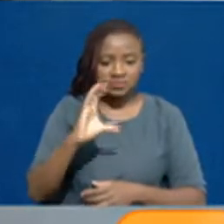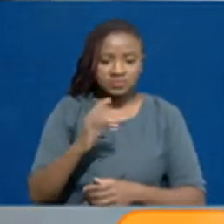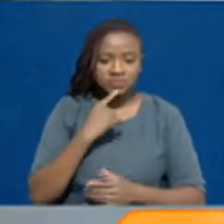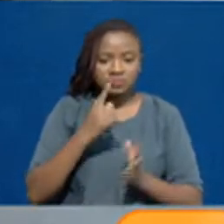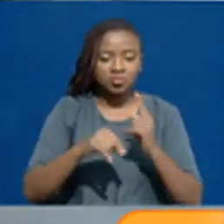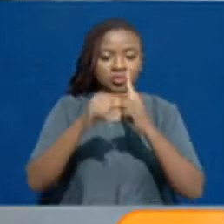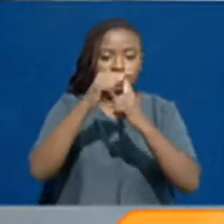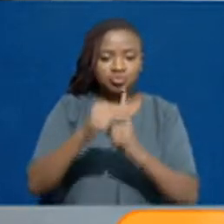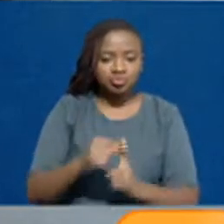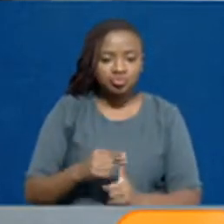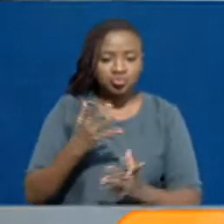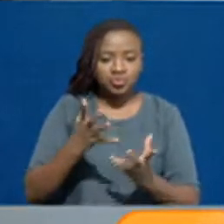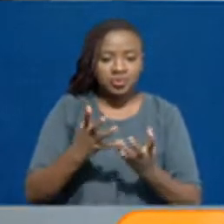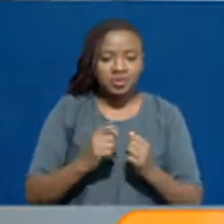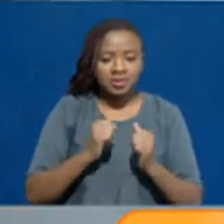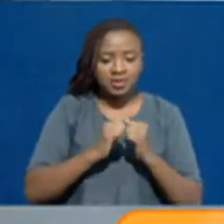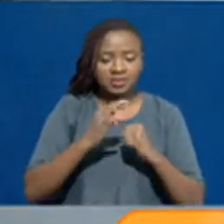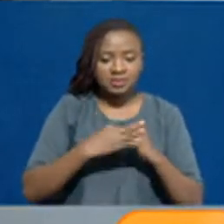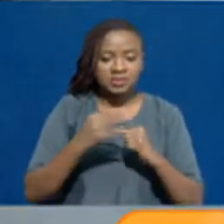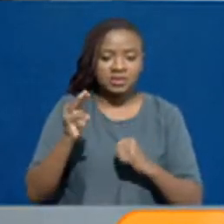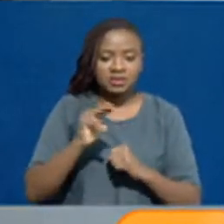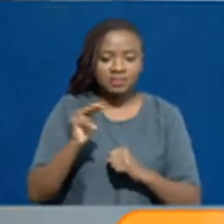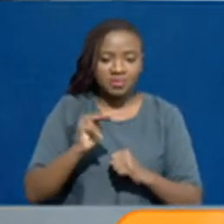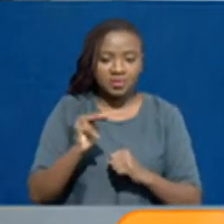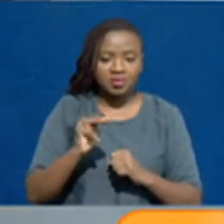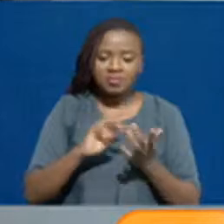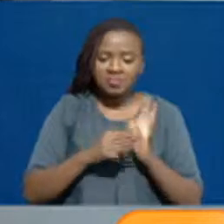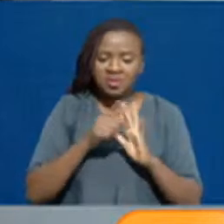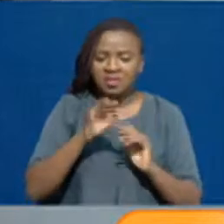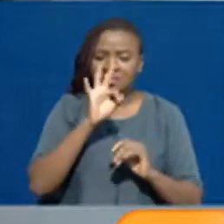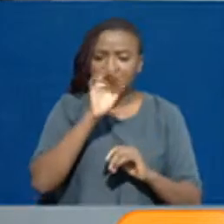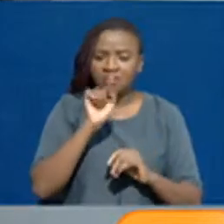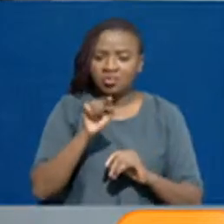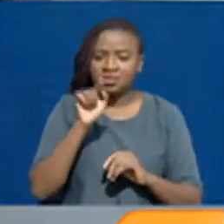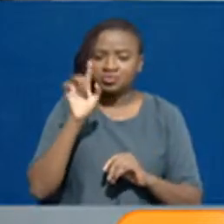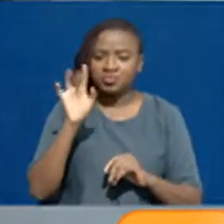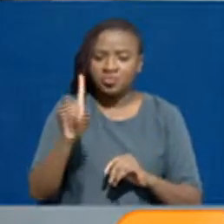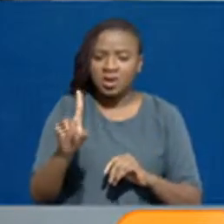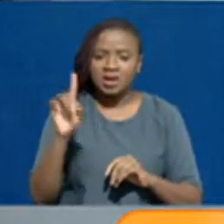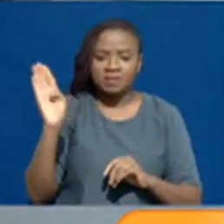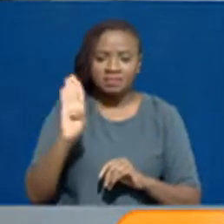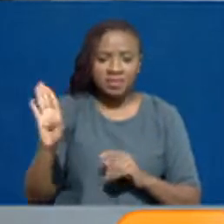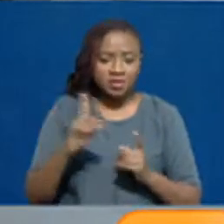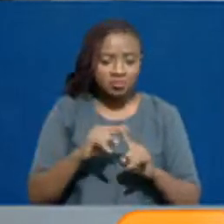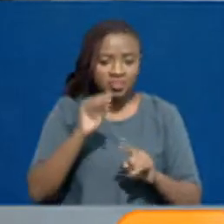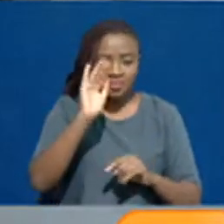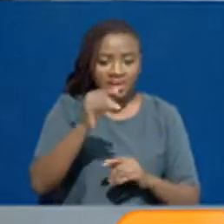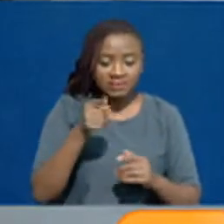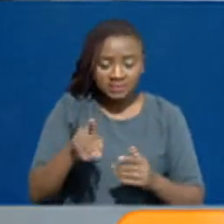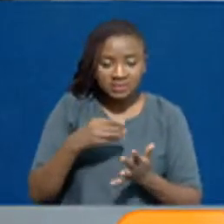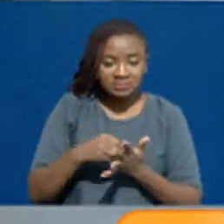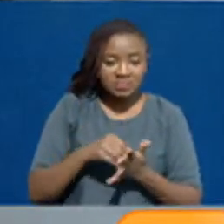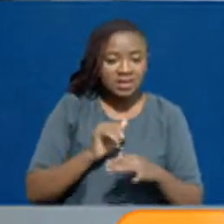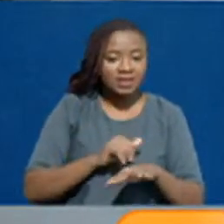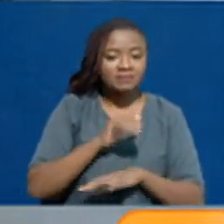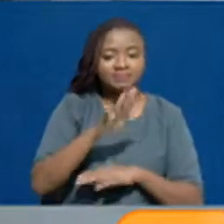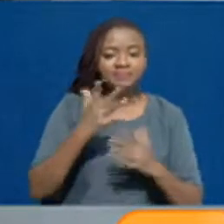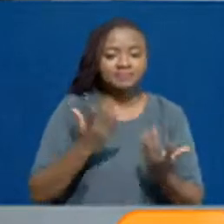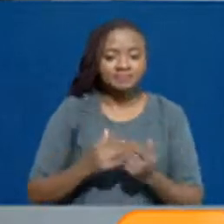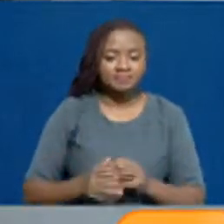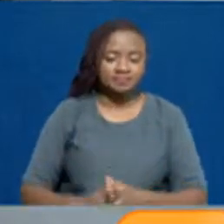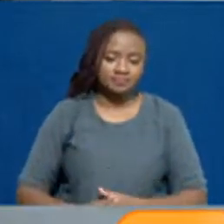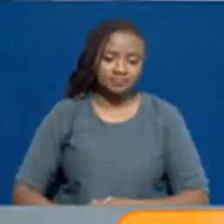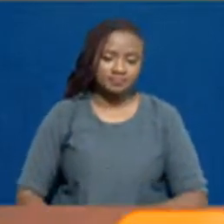18 million francs, which is the equivalent of 3.1 billion shillings, right? So where is that money going to go in terms of the